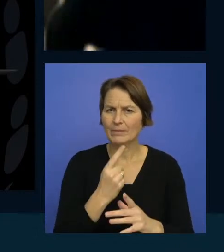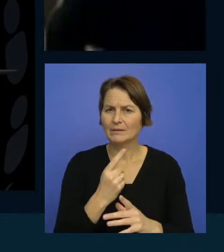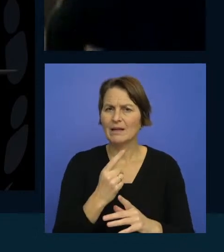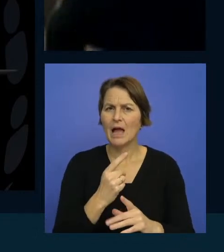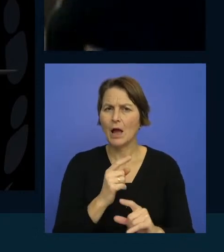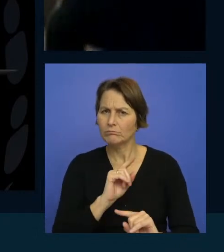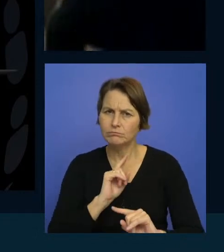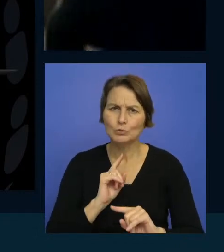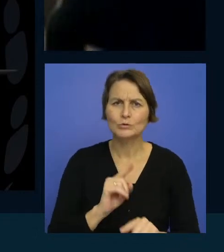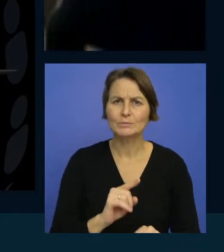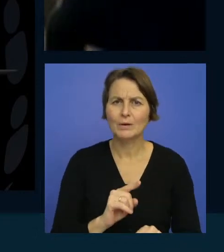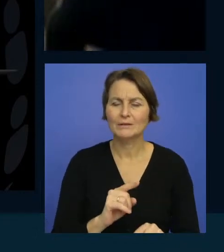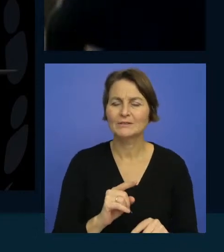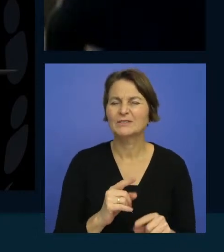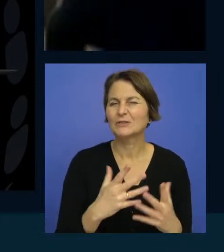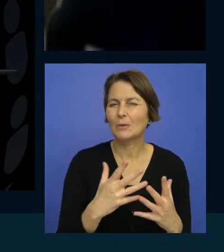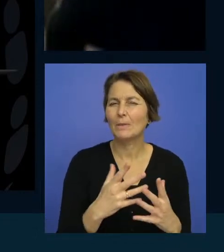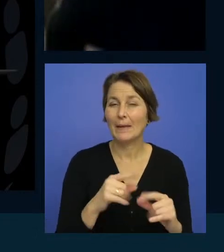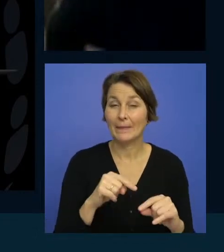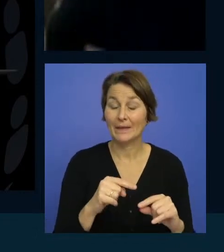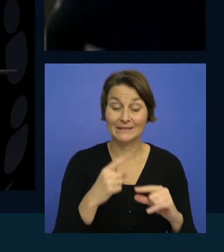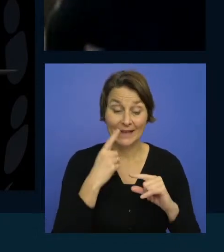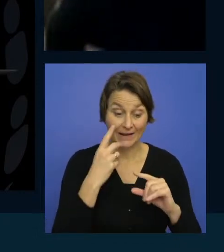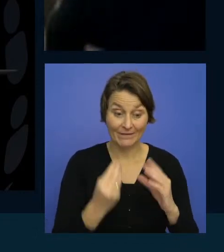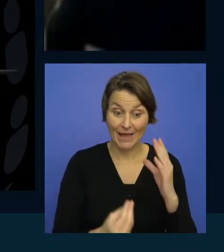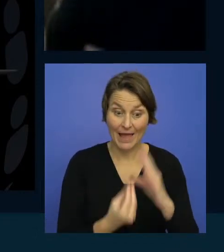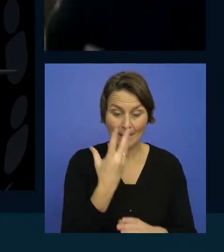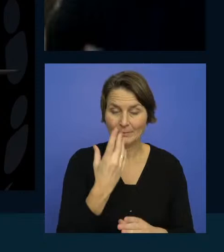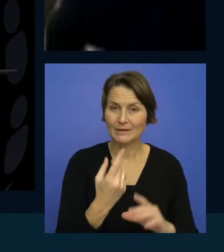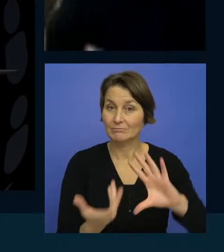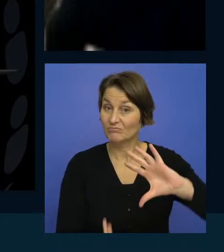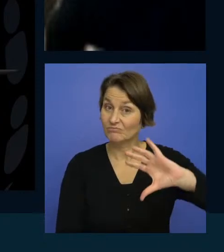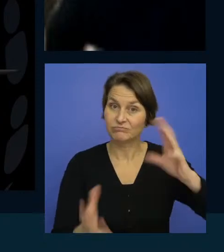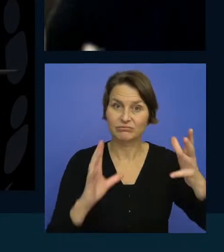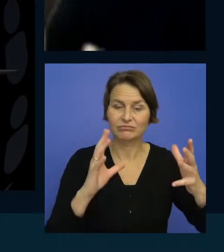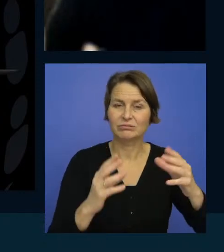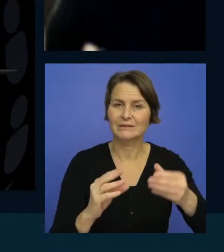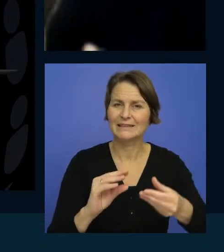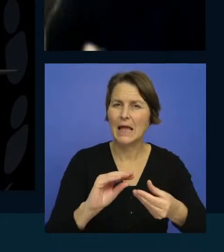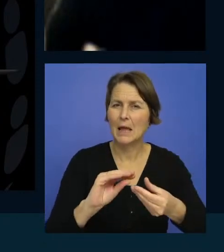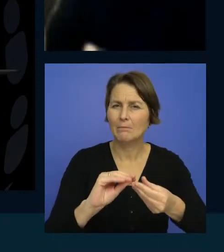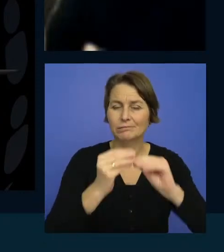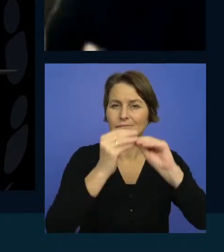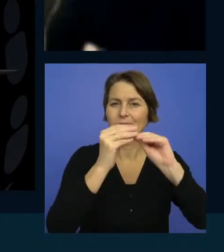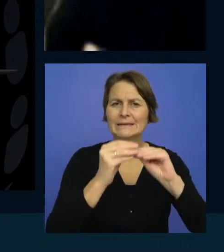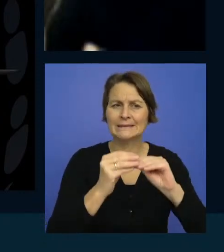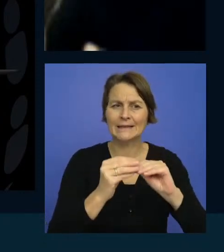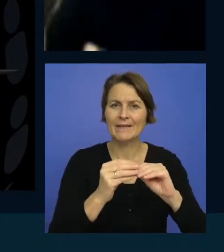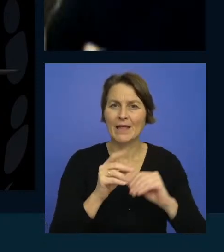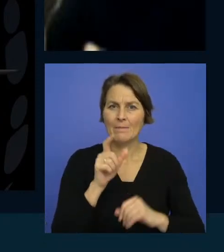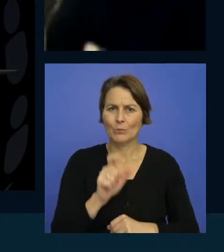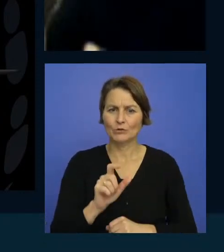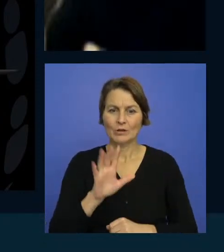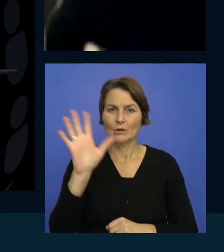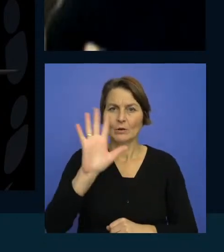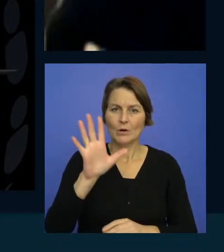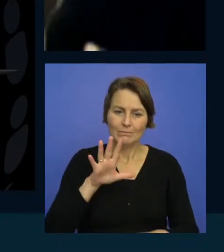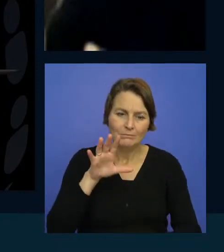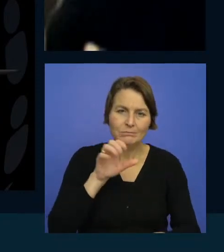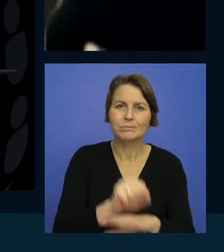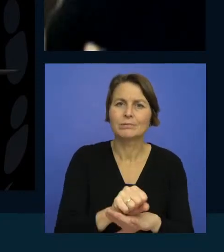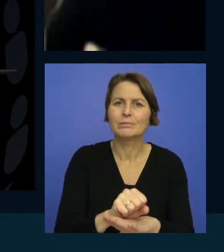what impact does this disruption have on the key roles that these influencers play across your